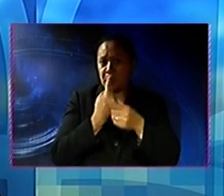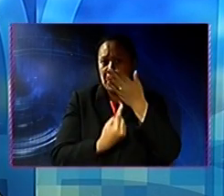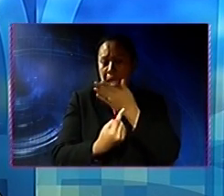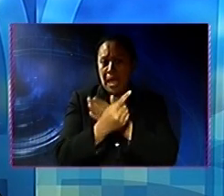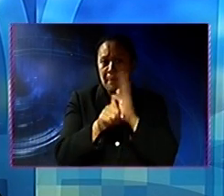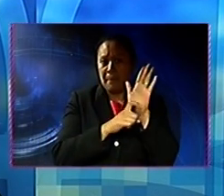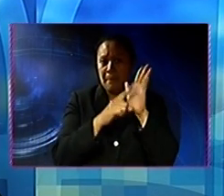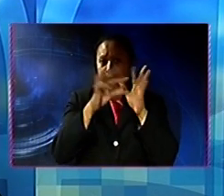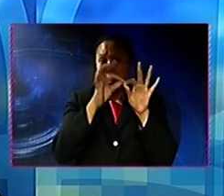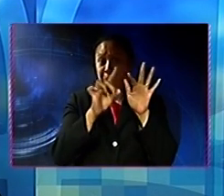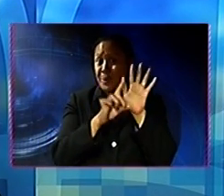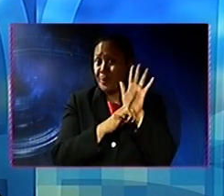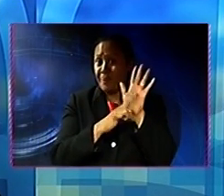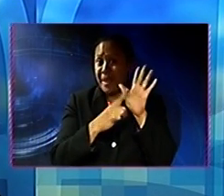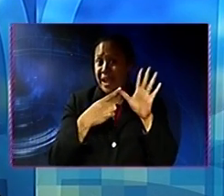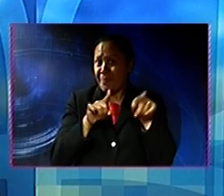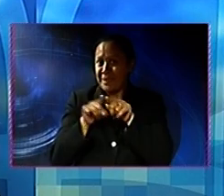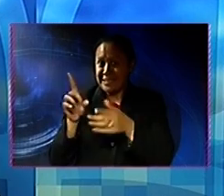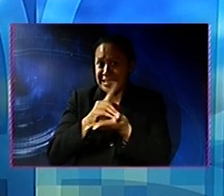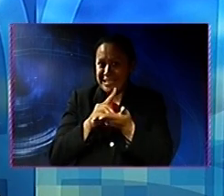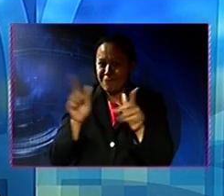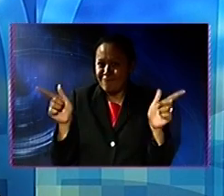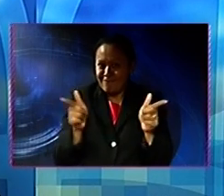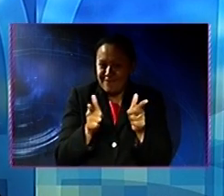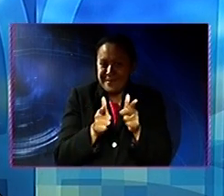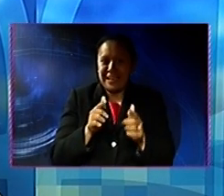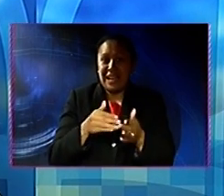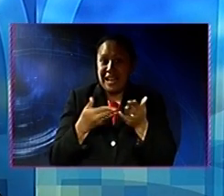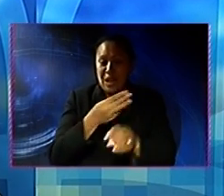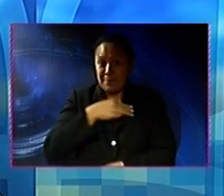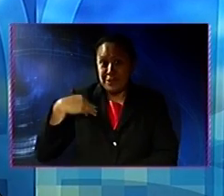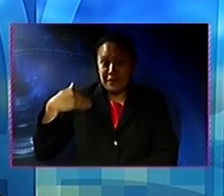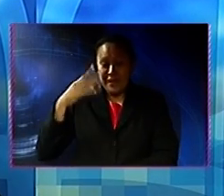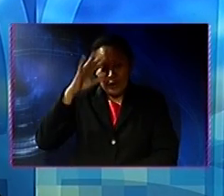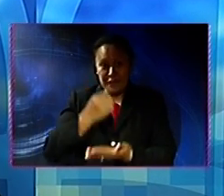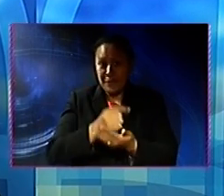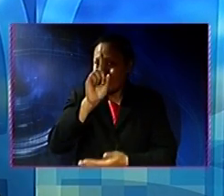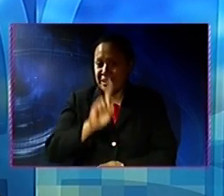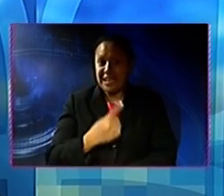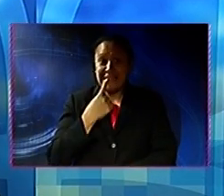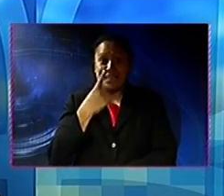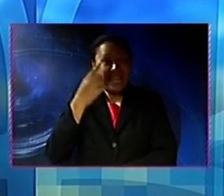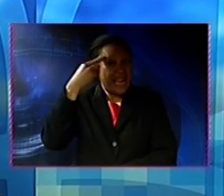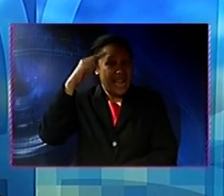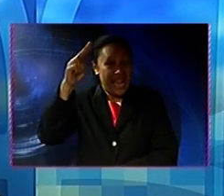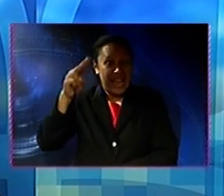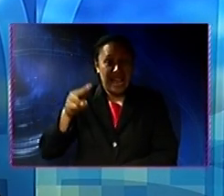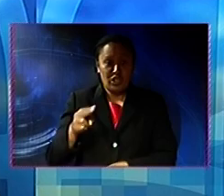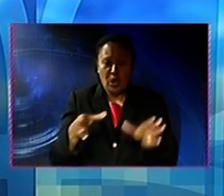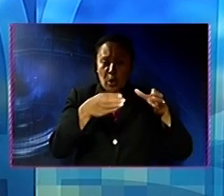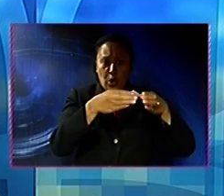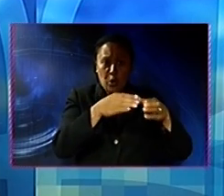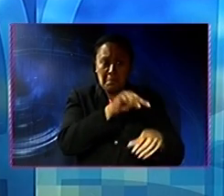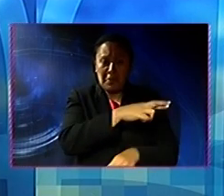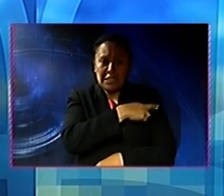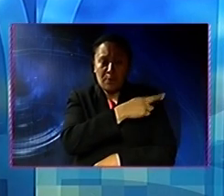weeks, the rate of rubella confirmed cases has significantly decreased. The Ministry of Health today confirmed this and said the National Communicable